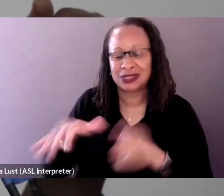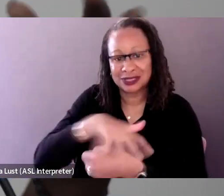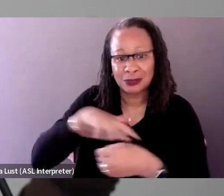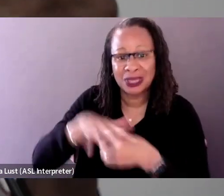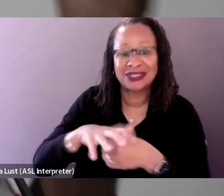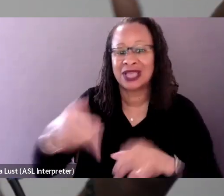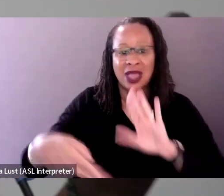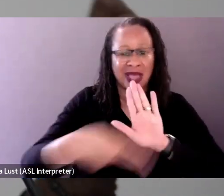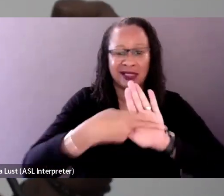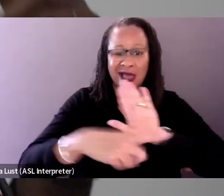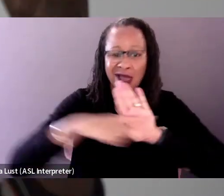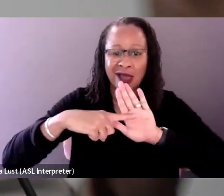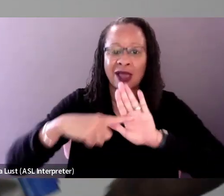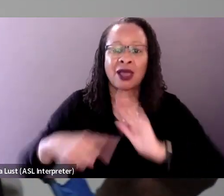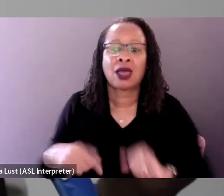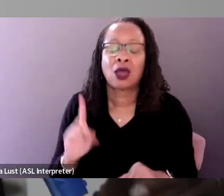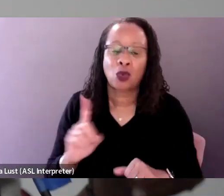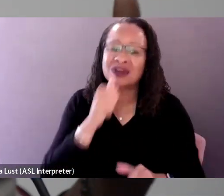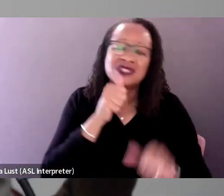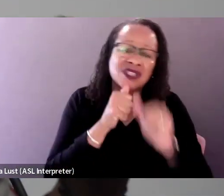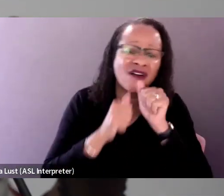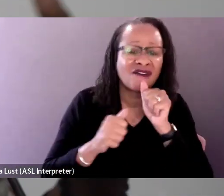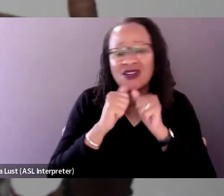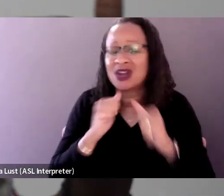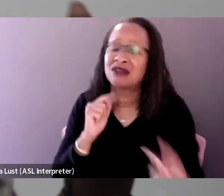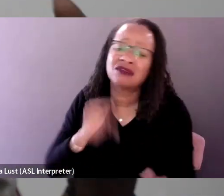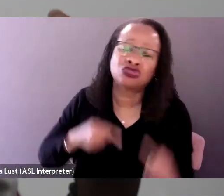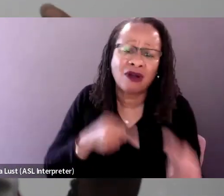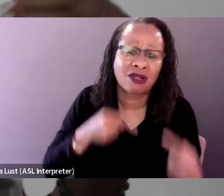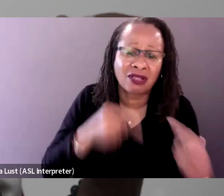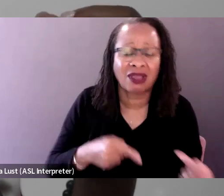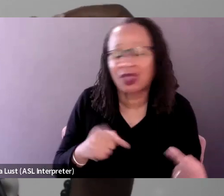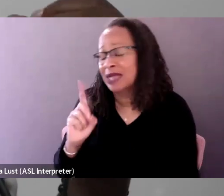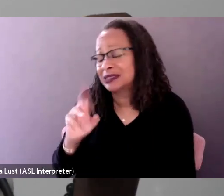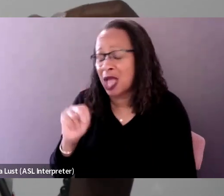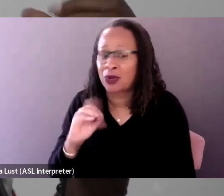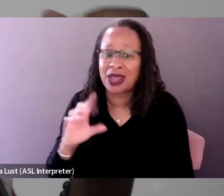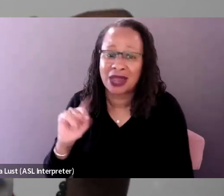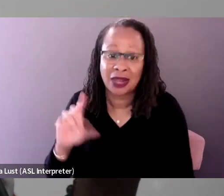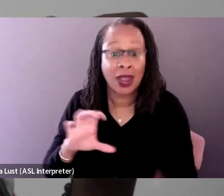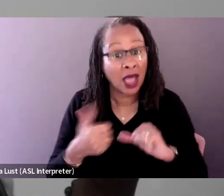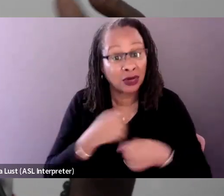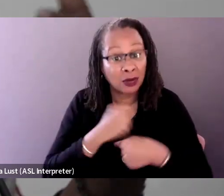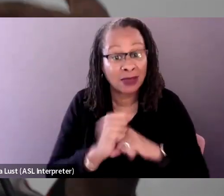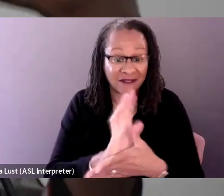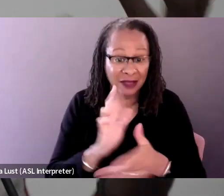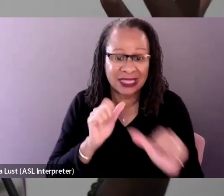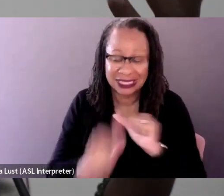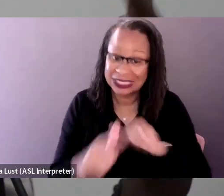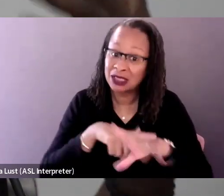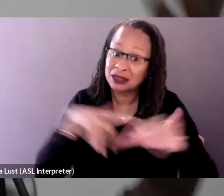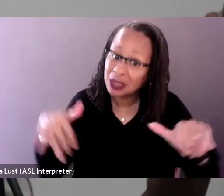stereotypes of like, we're suffering, we're down and out. And how do you make a film that still at the same time